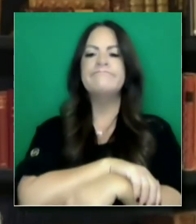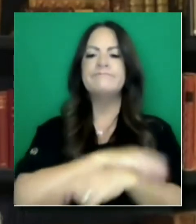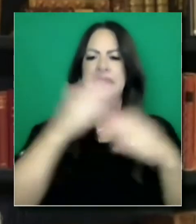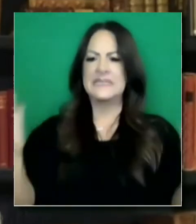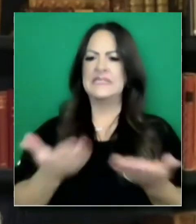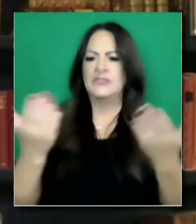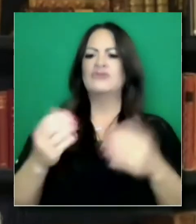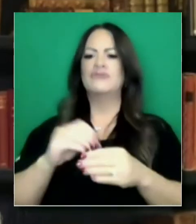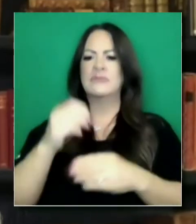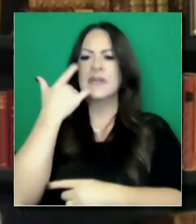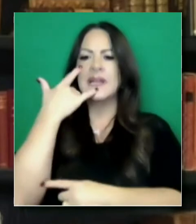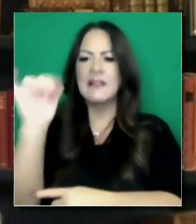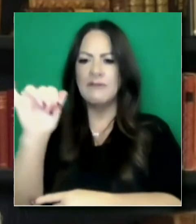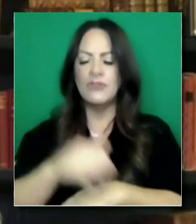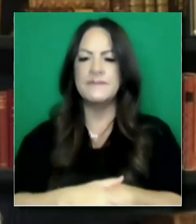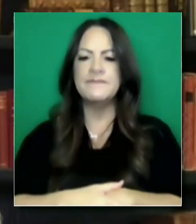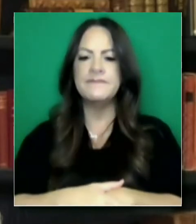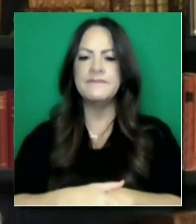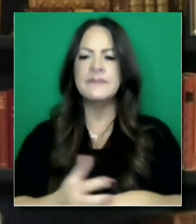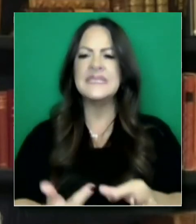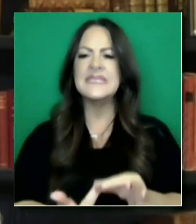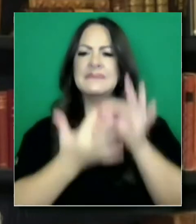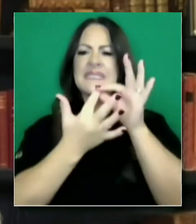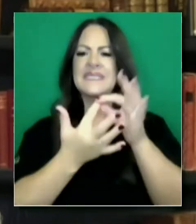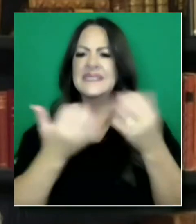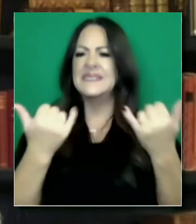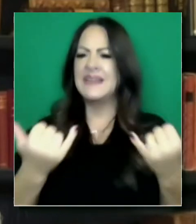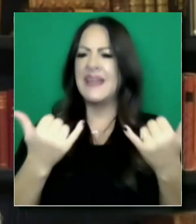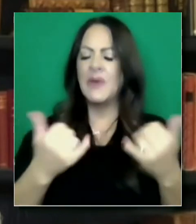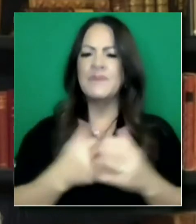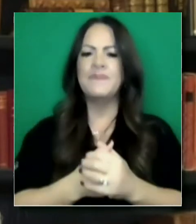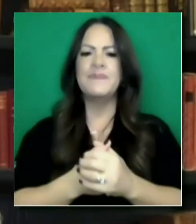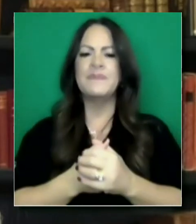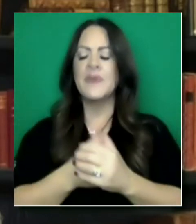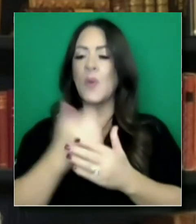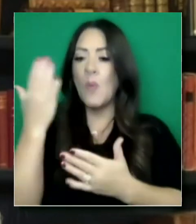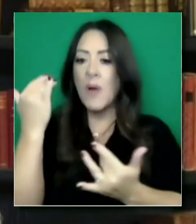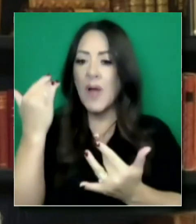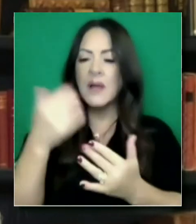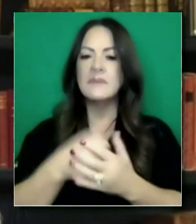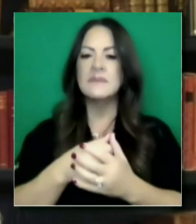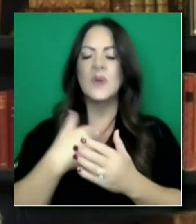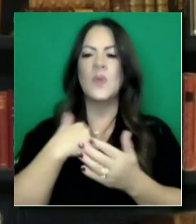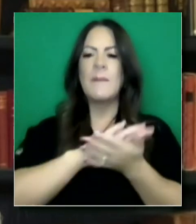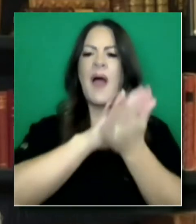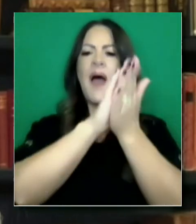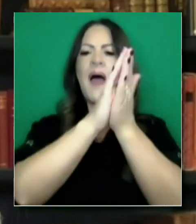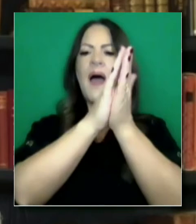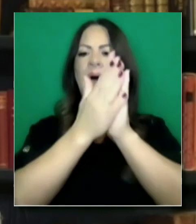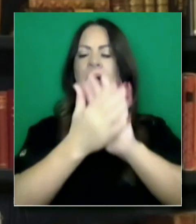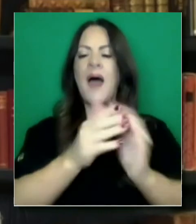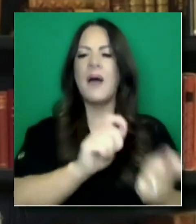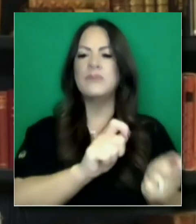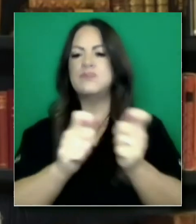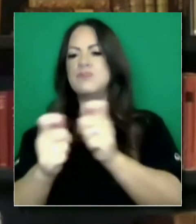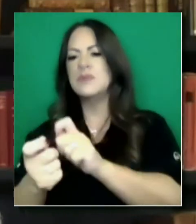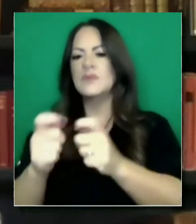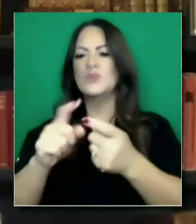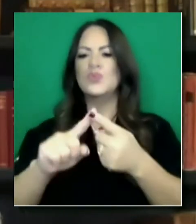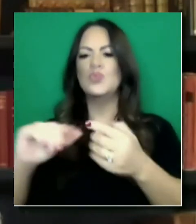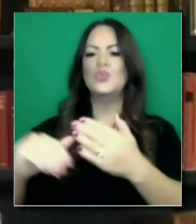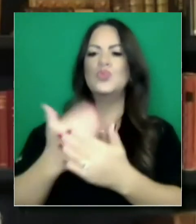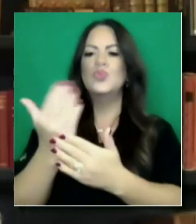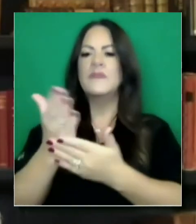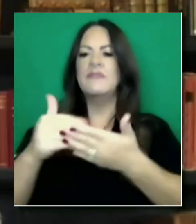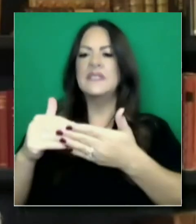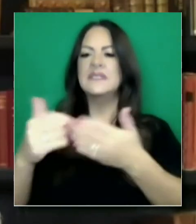the state of California, particularly now as we move into this new phase where we brace,